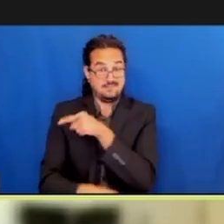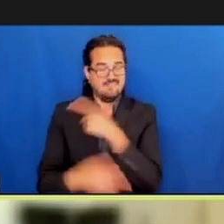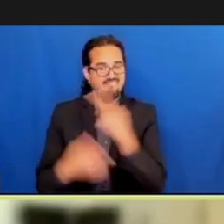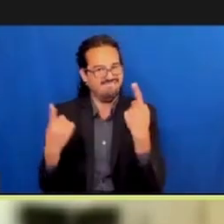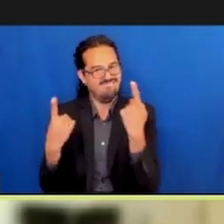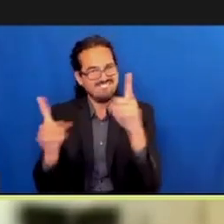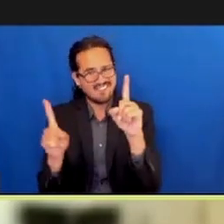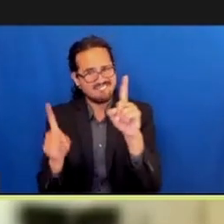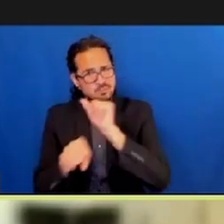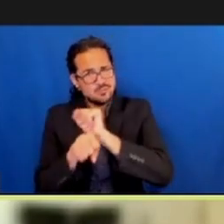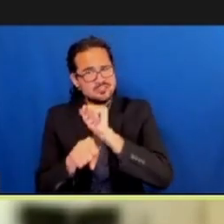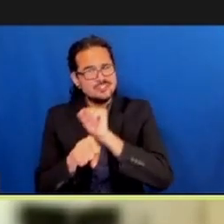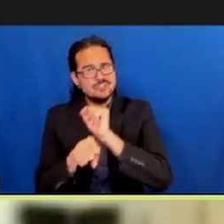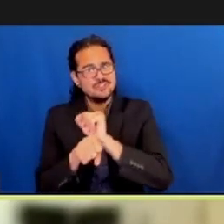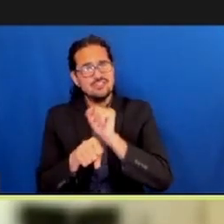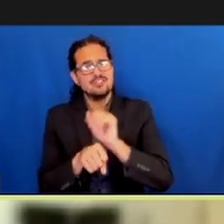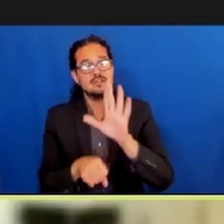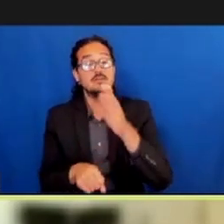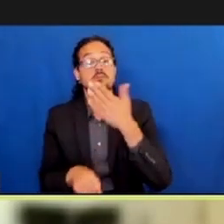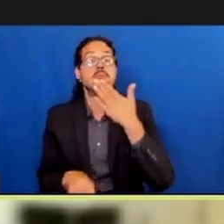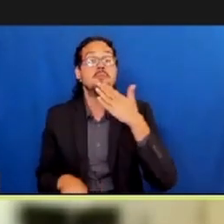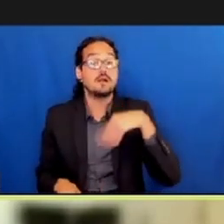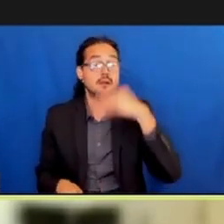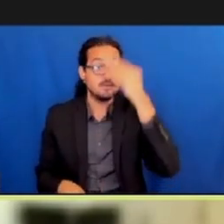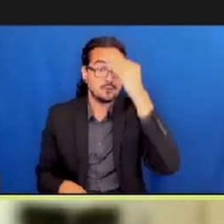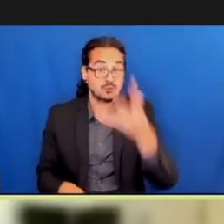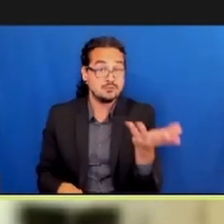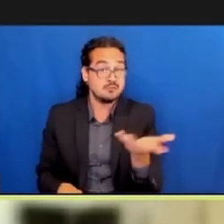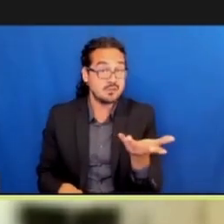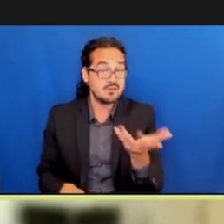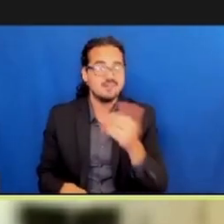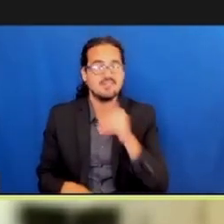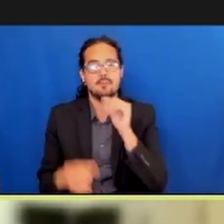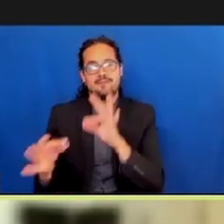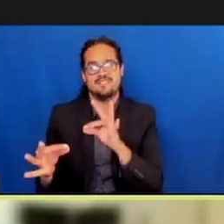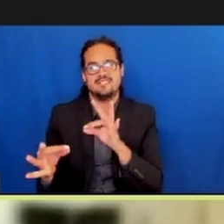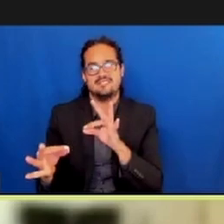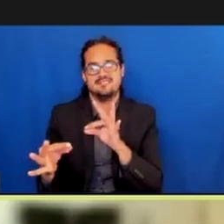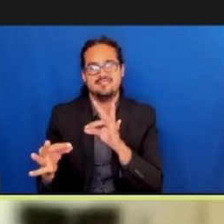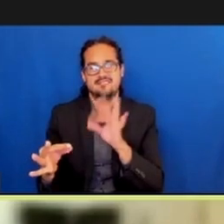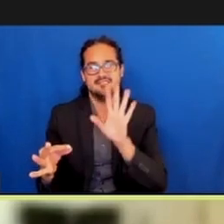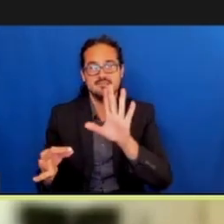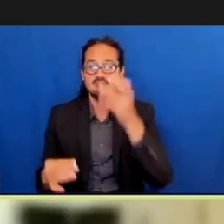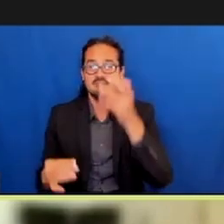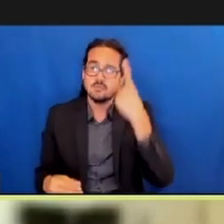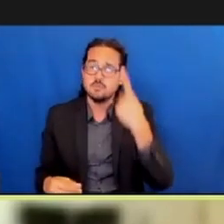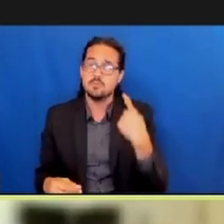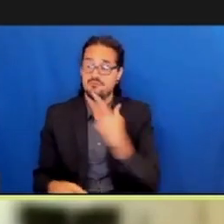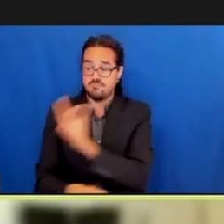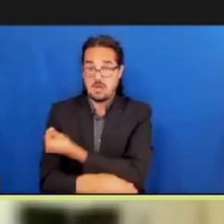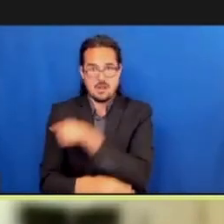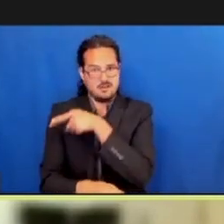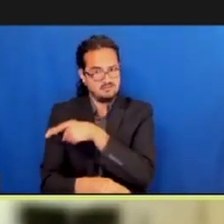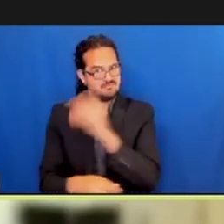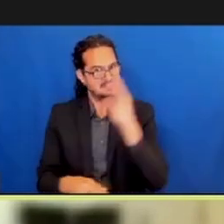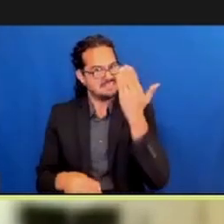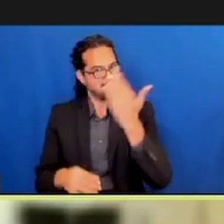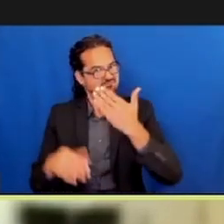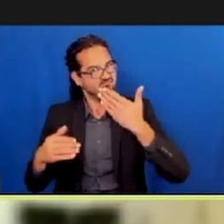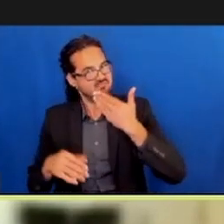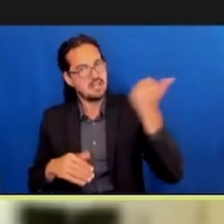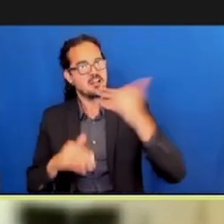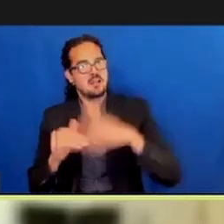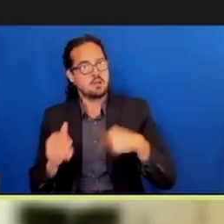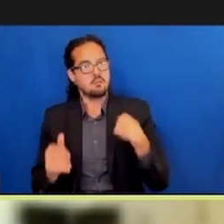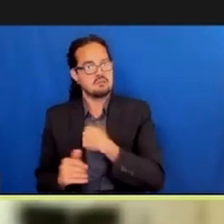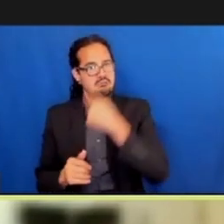They're actually a lot better than we thought they were going to be. But the good news, other side of the sandwich, the other piece of bread, is that if a vaccinated person gets COVID,